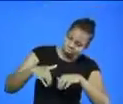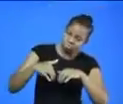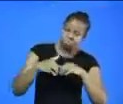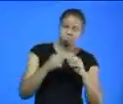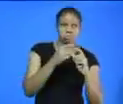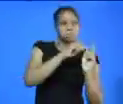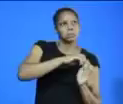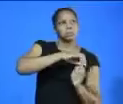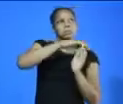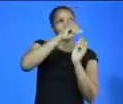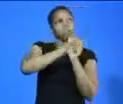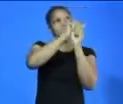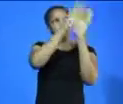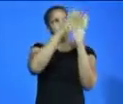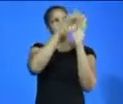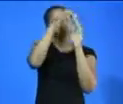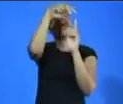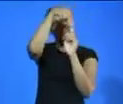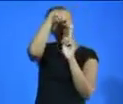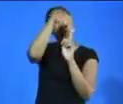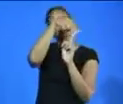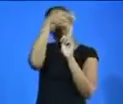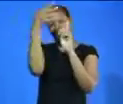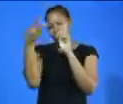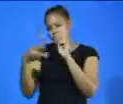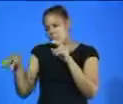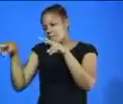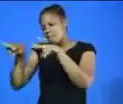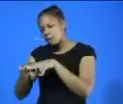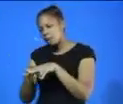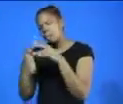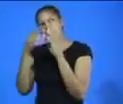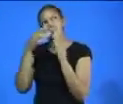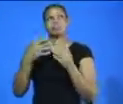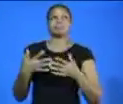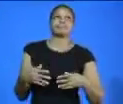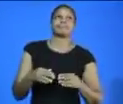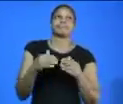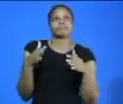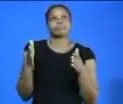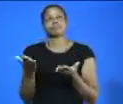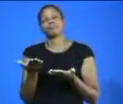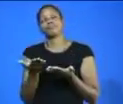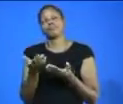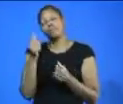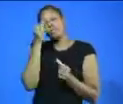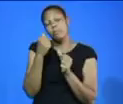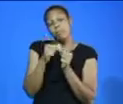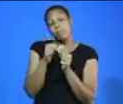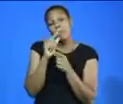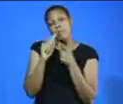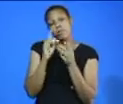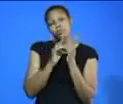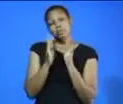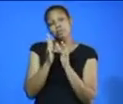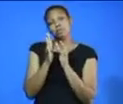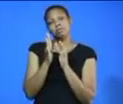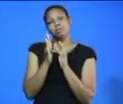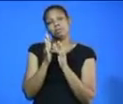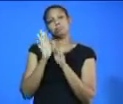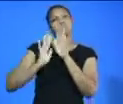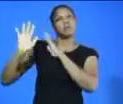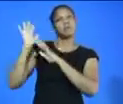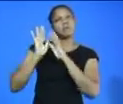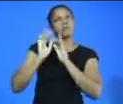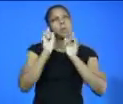of the sermon, so let me tell you where my mind is at. Do you remember when Jesus went up on the mount